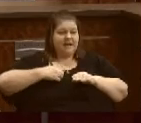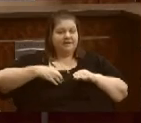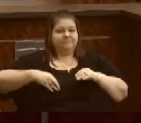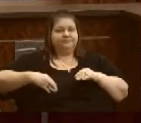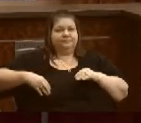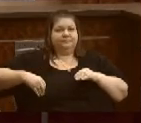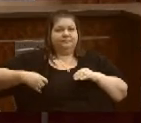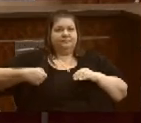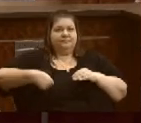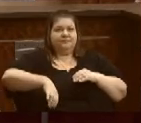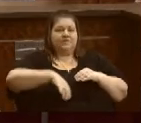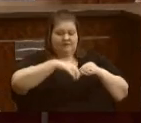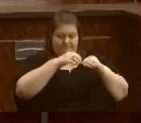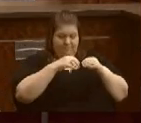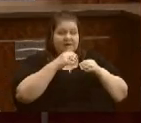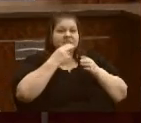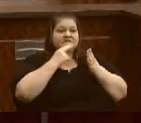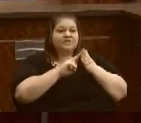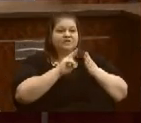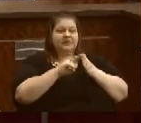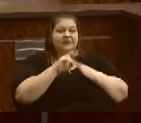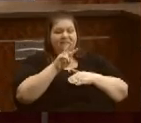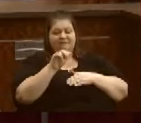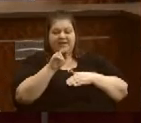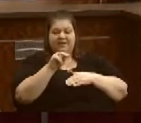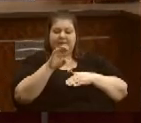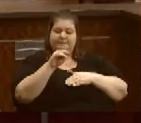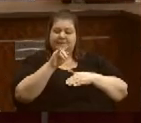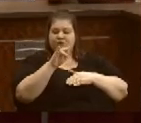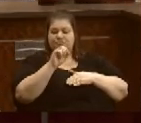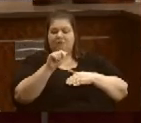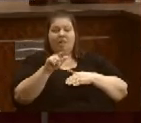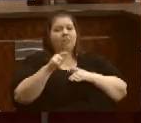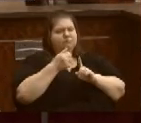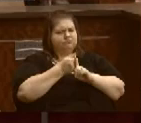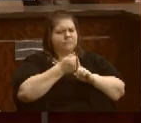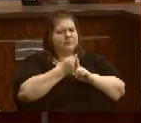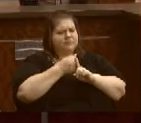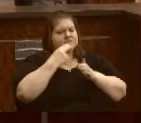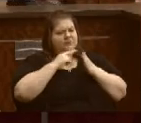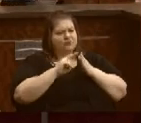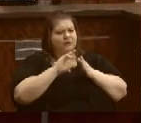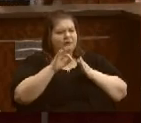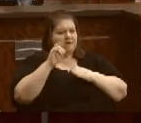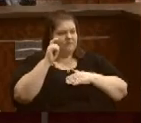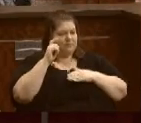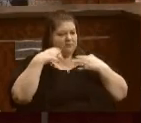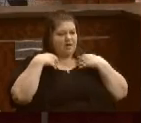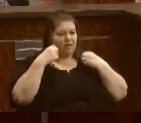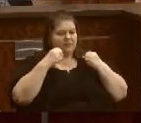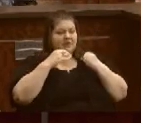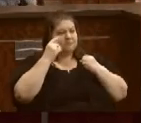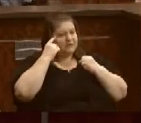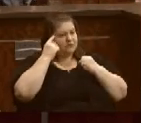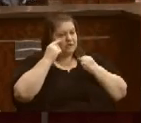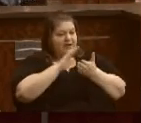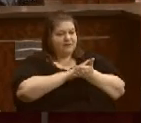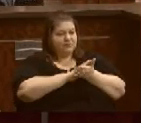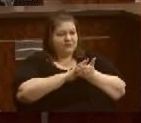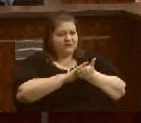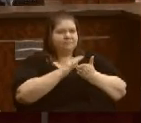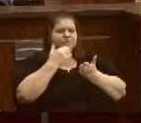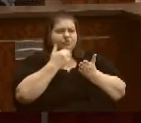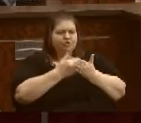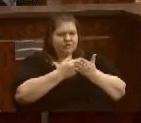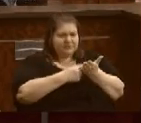Mitchell at City Hall. He's the Secretary of Health and Mental Hygiene. We had a good discussion about the Laurel